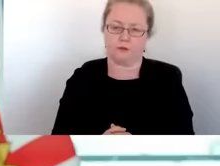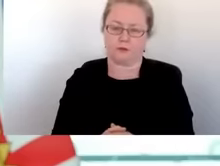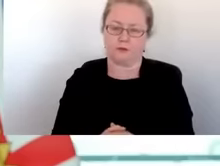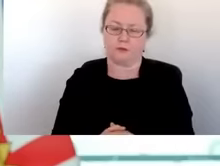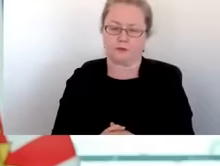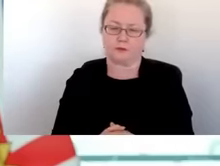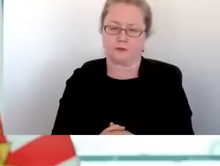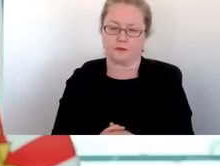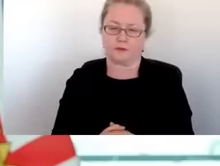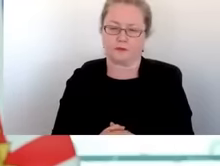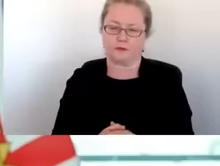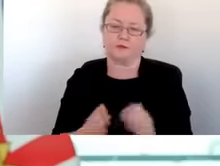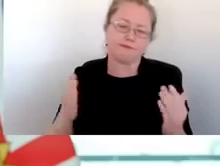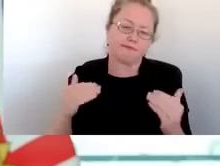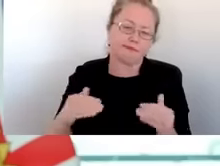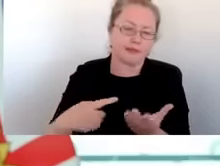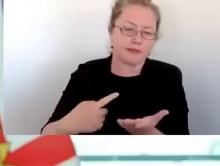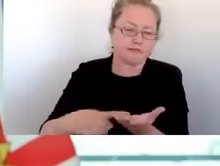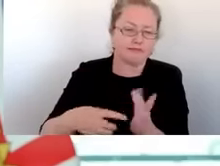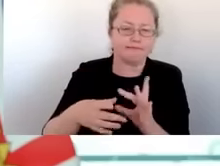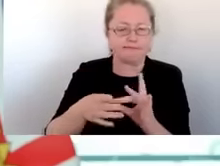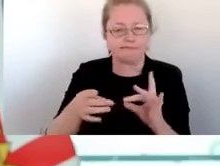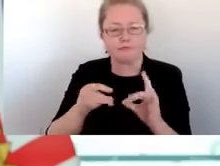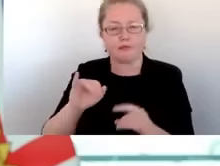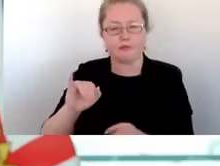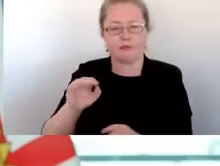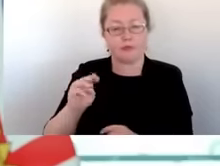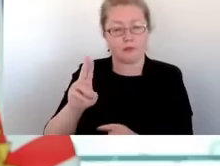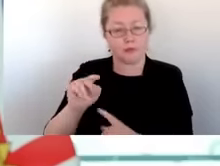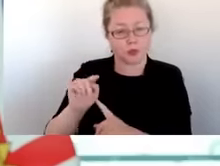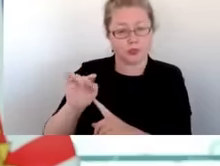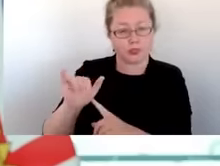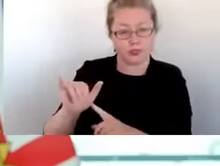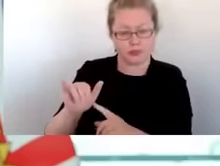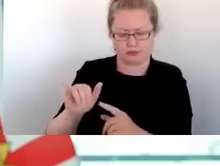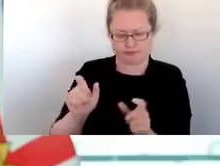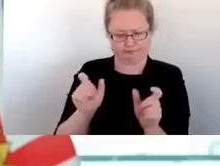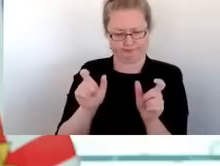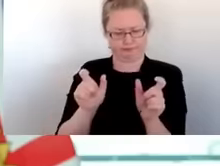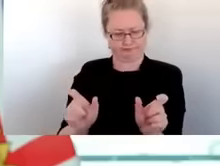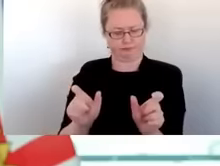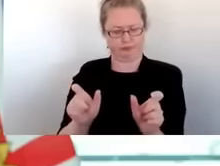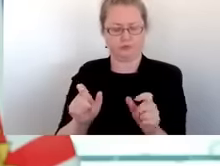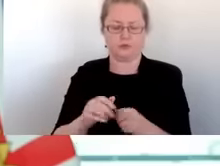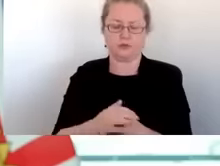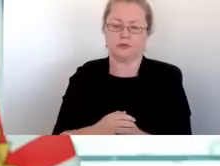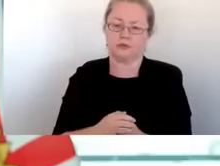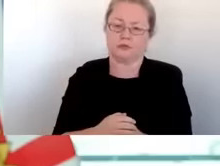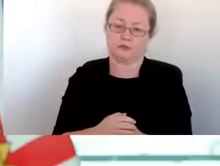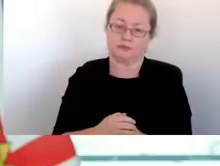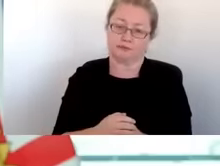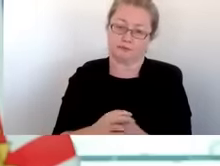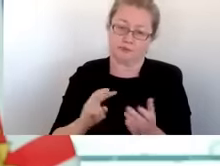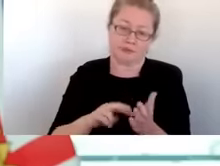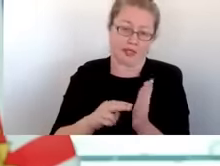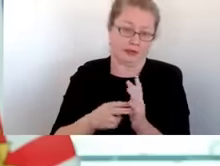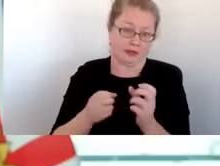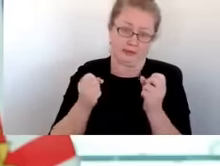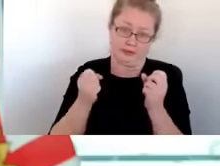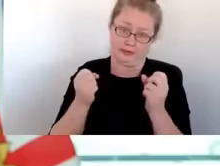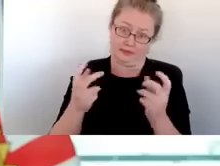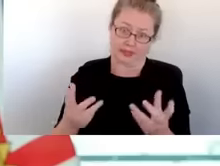talk a little bit about immunity against COVID-19. So immunity can mean a lot of things, and many